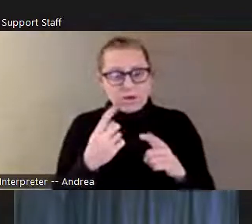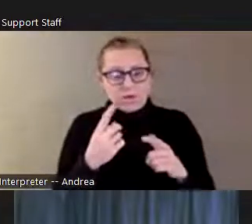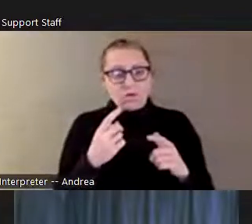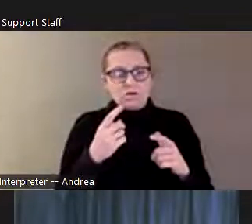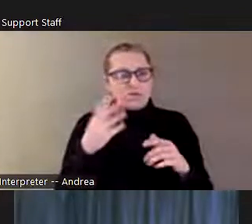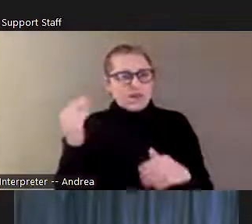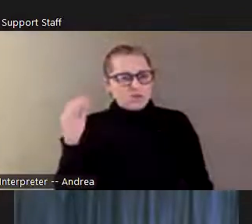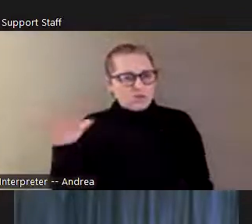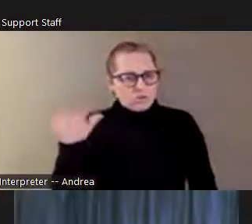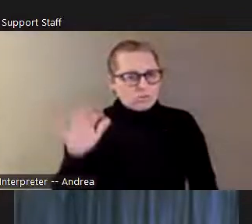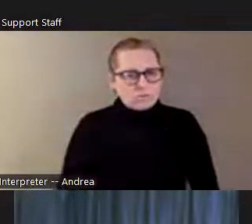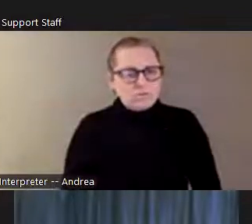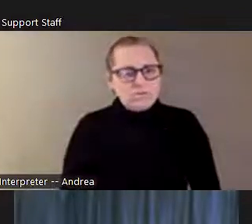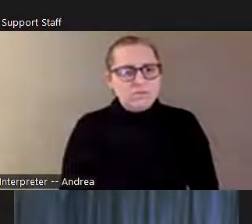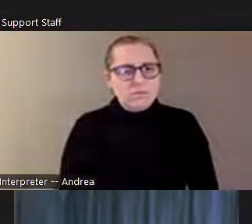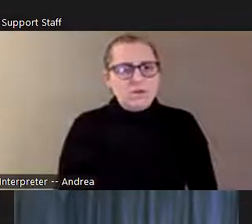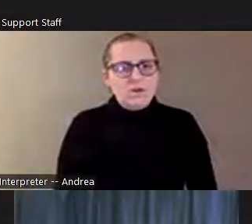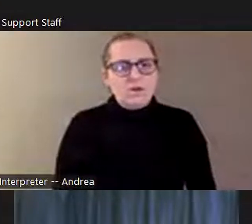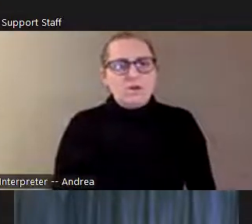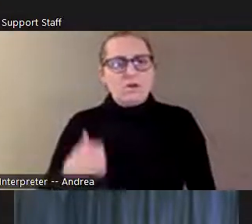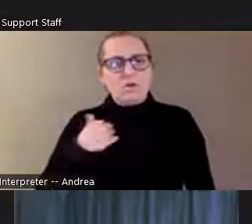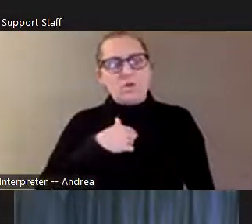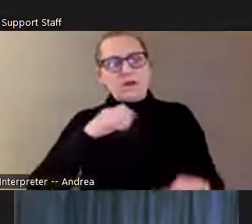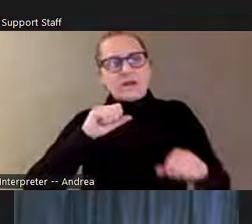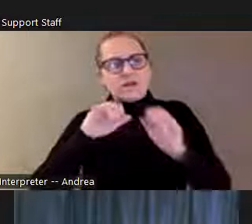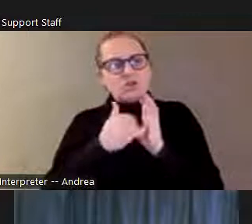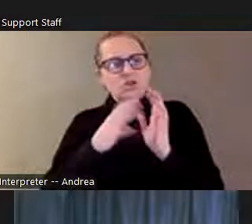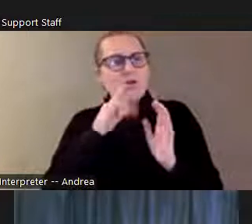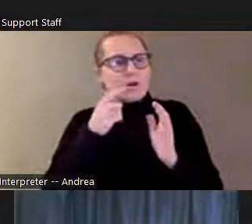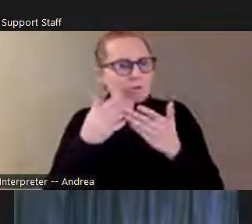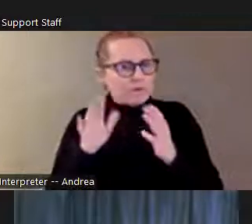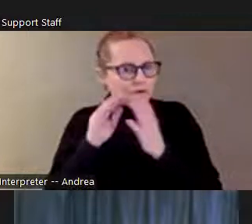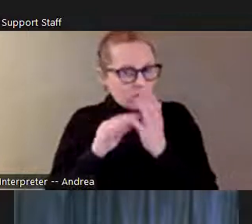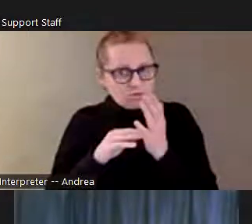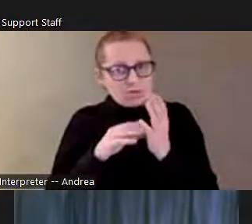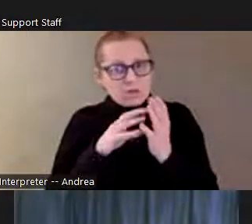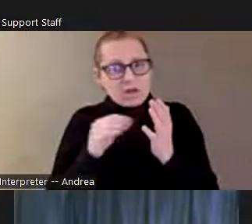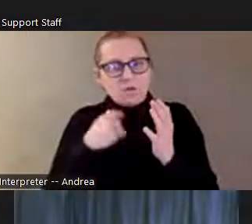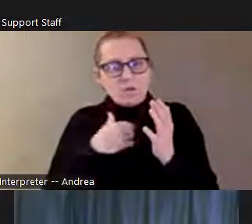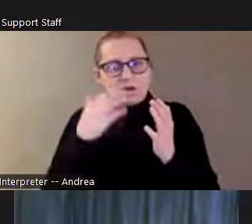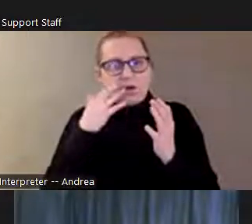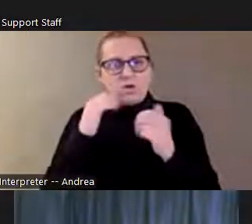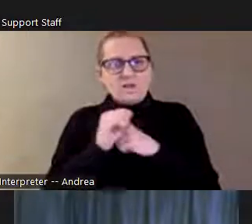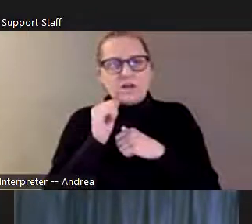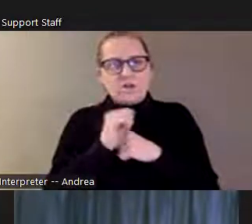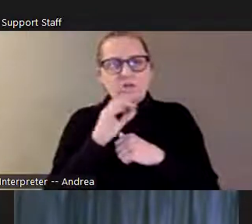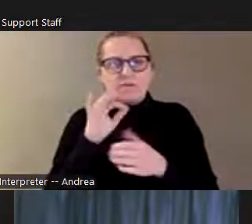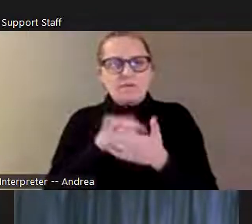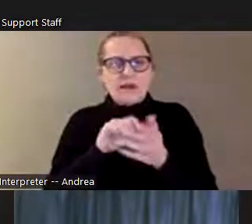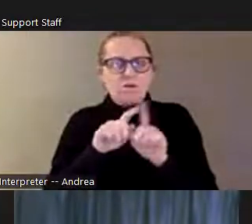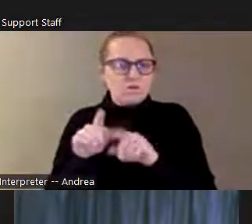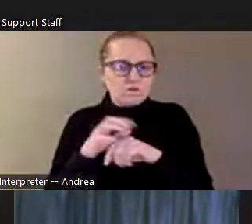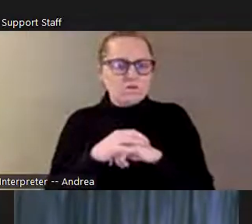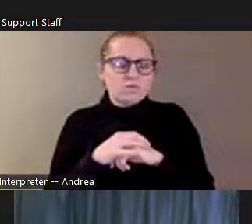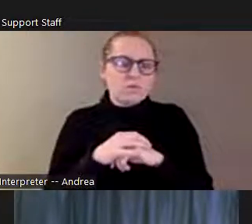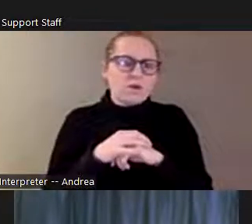external. And we just talked about the public records, and we know the dangers of that as well, or